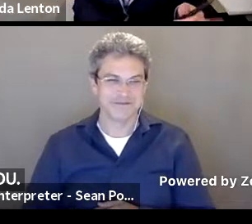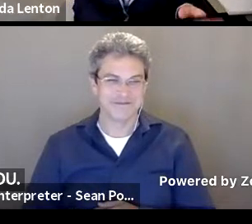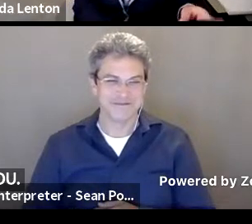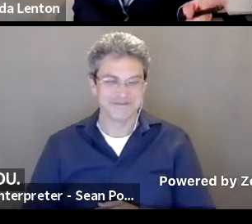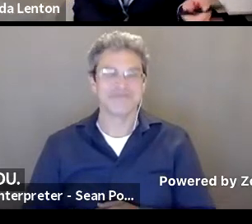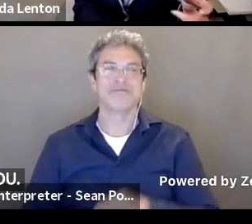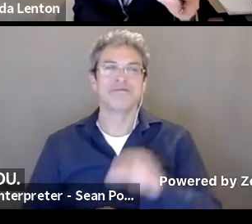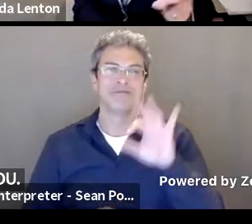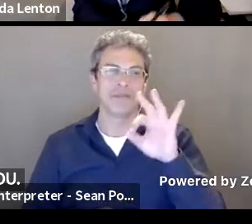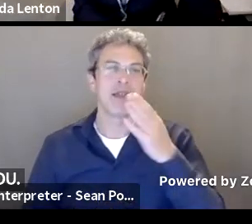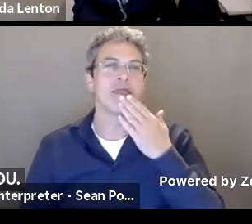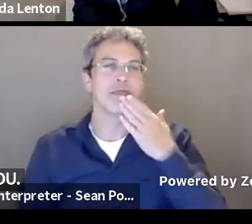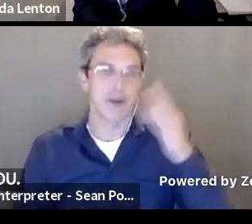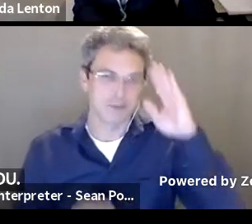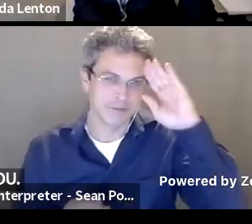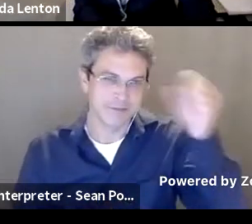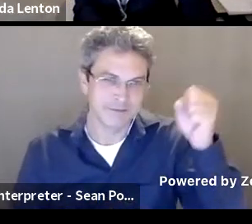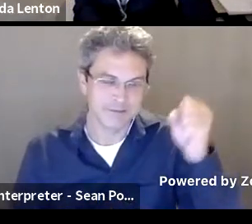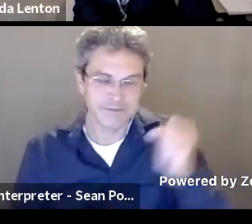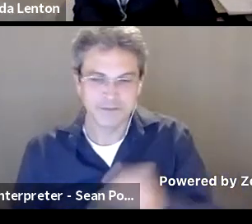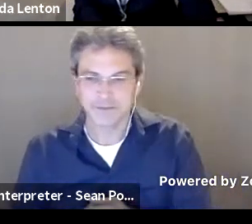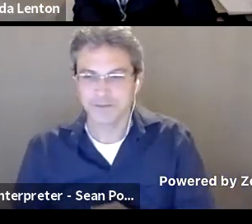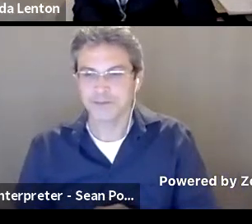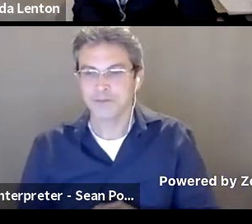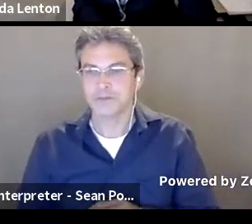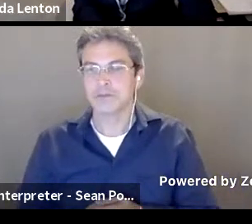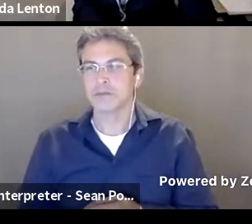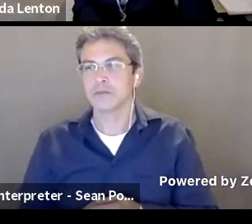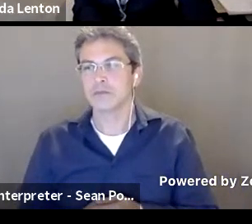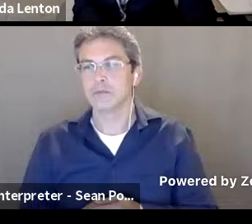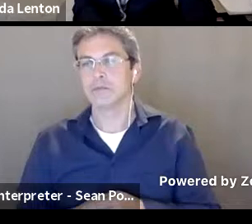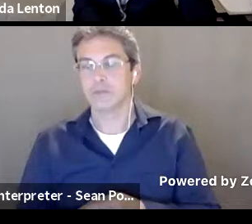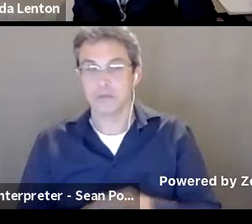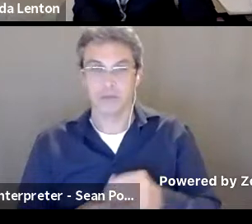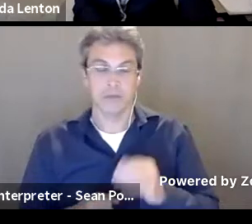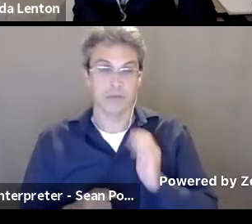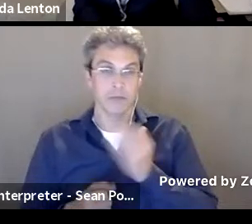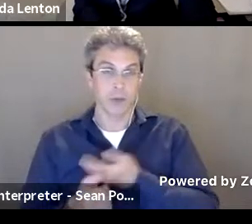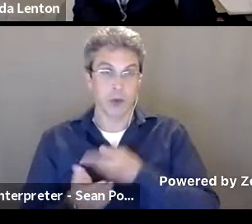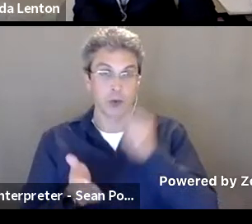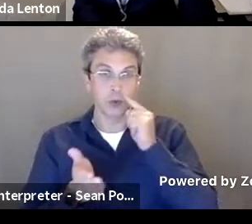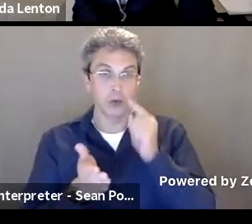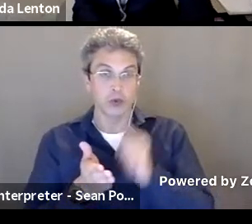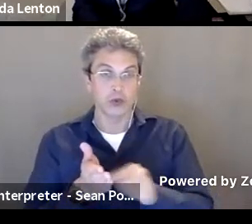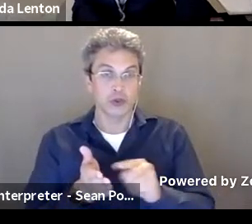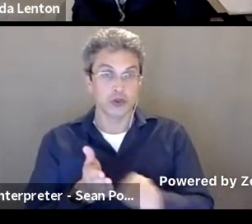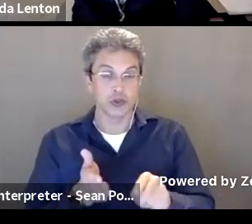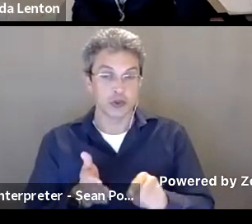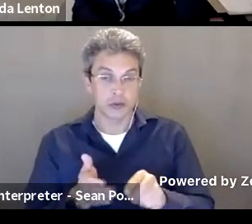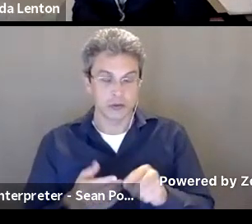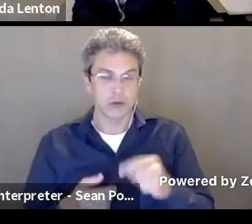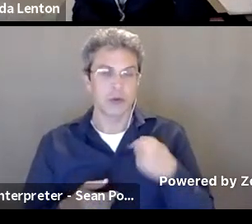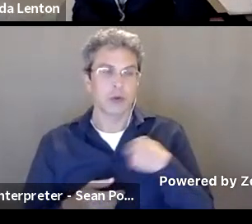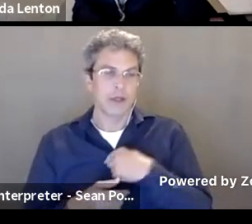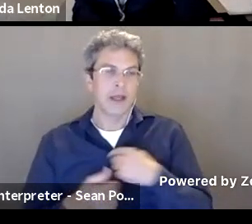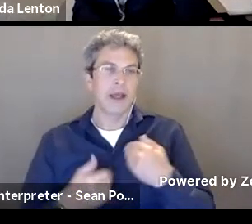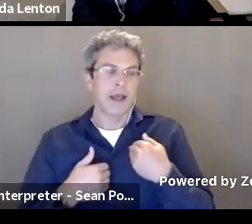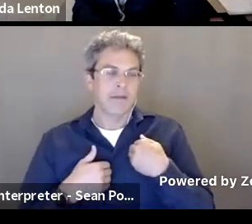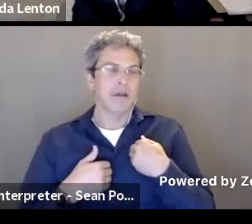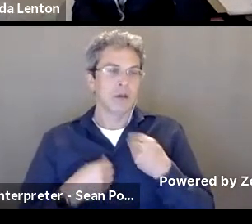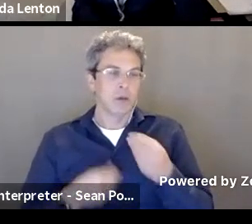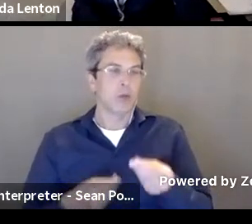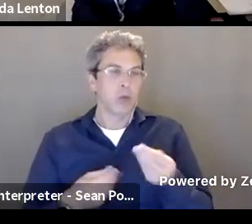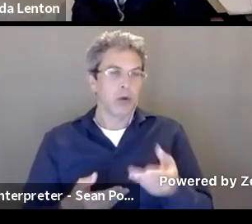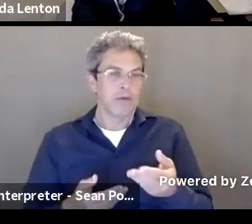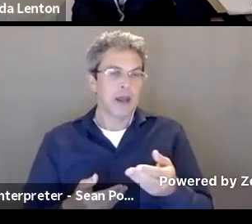So thank you, Rhonda. In terms of our research, we have provided limited access